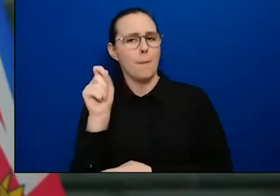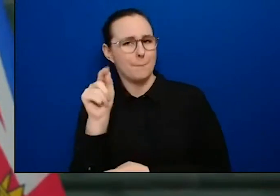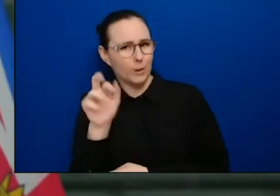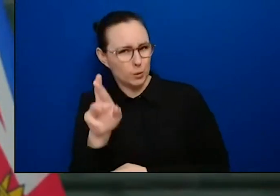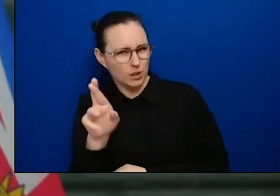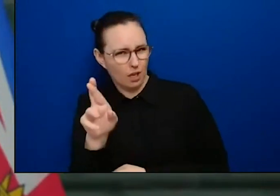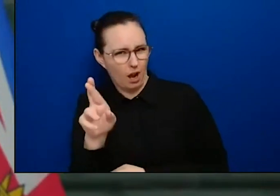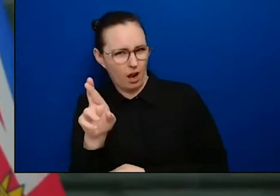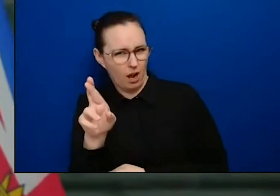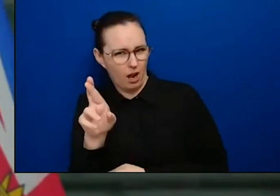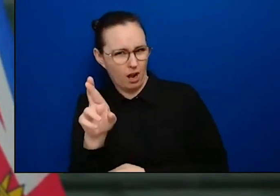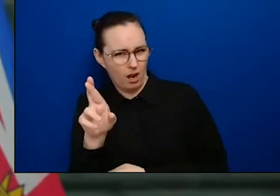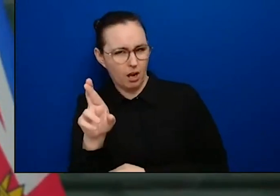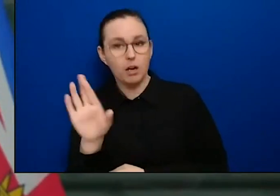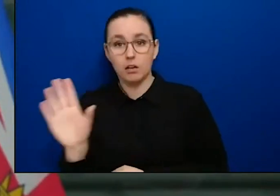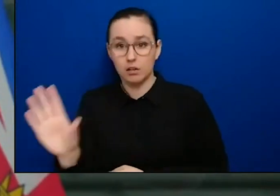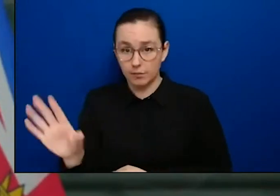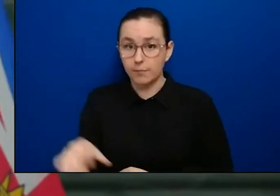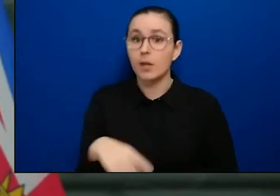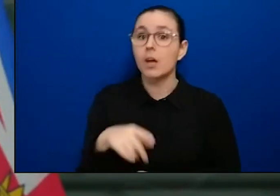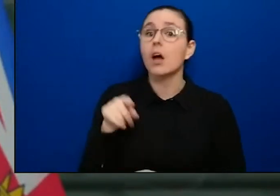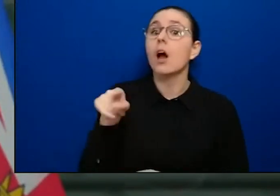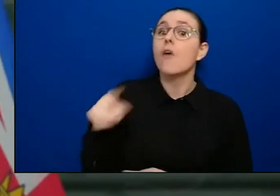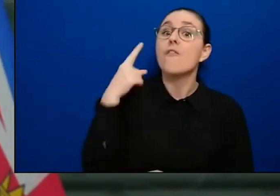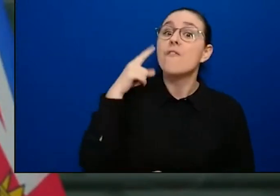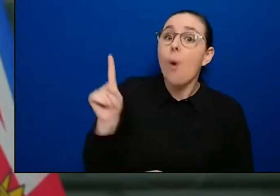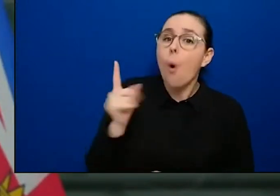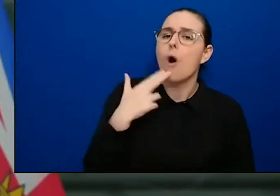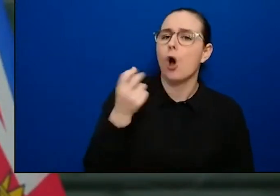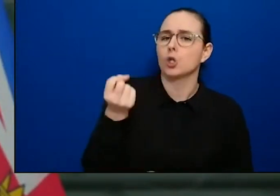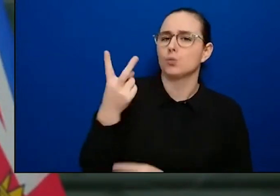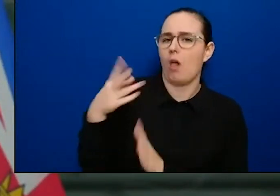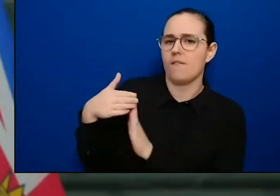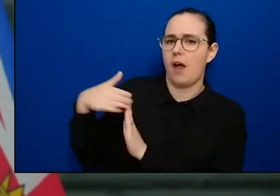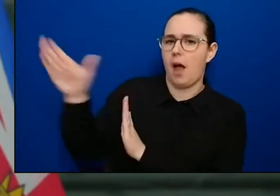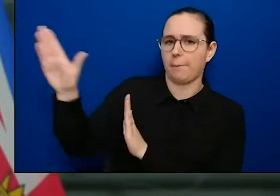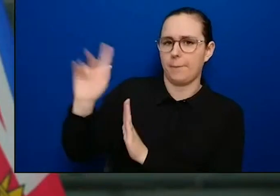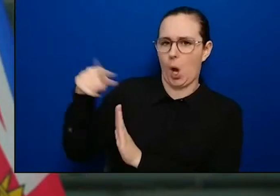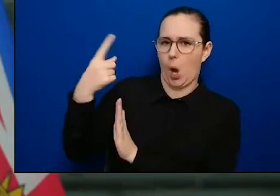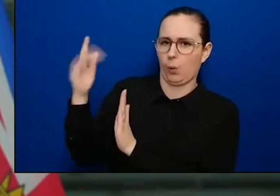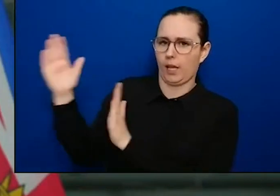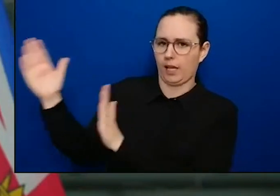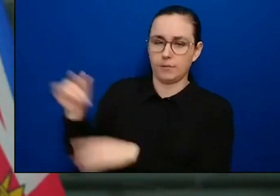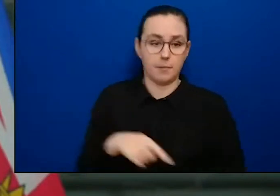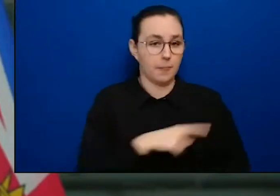So you cannot get the pediatric vaccines out at the pharmacies at this point.